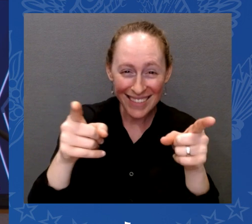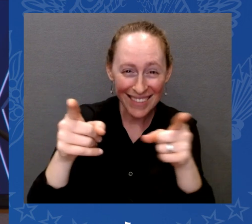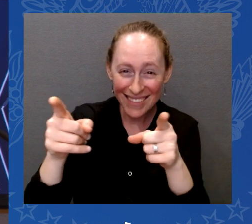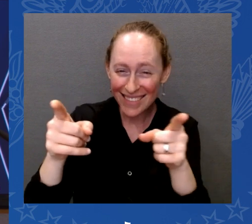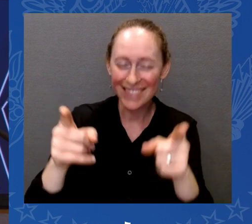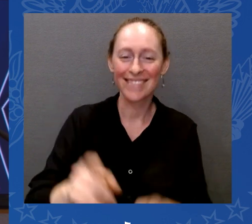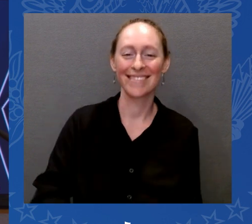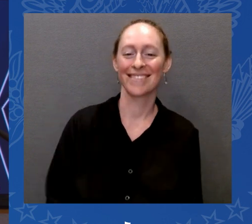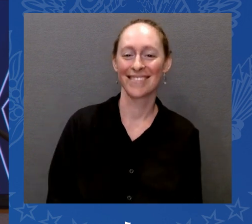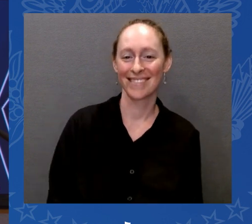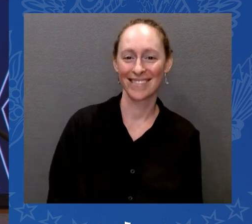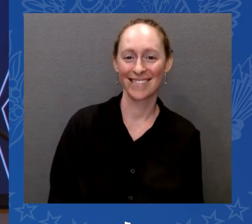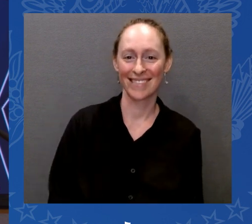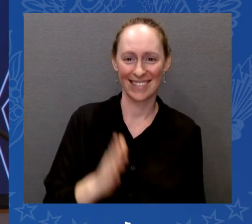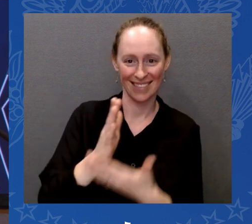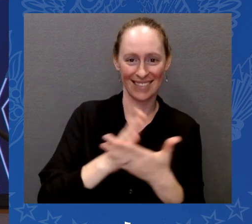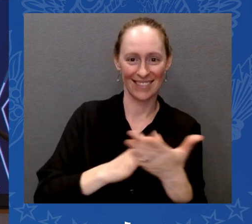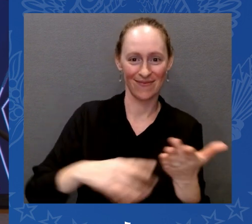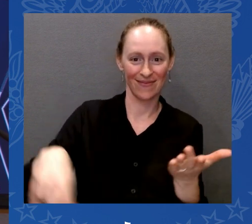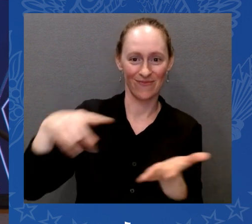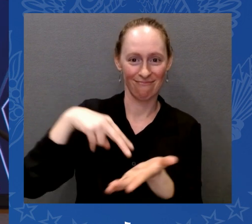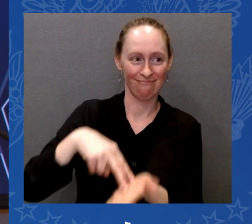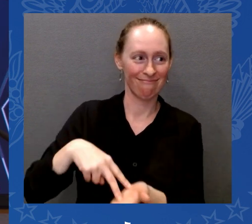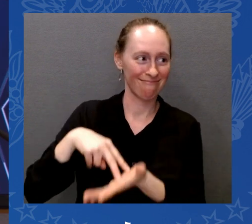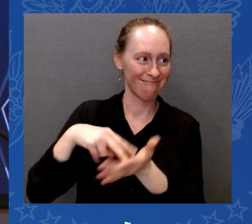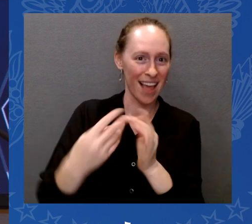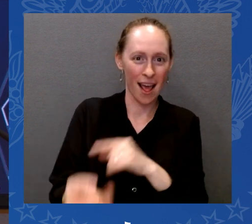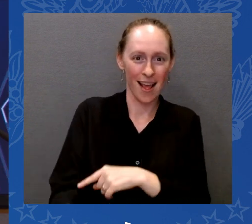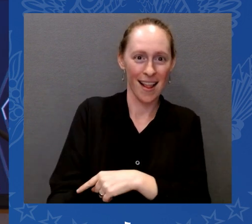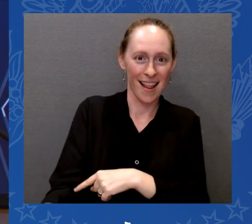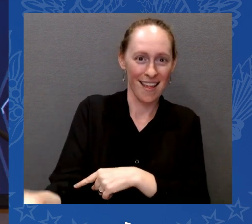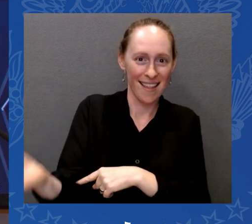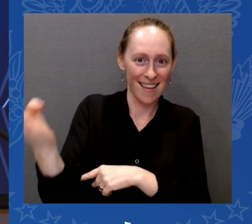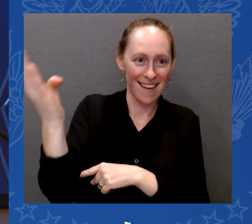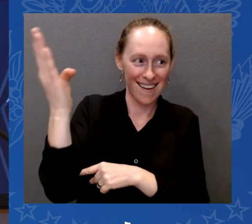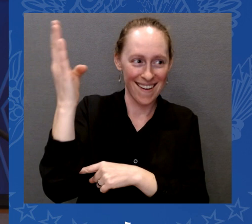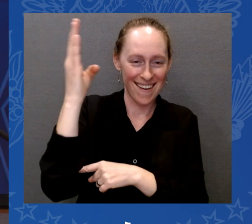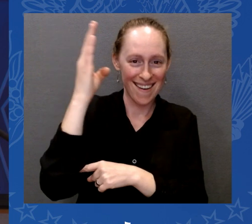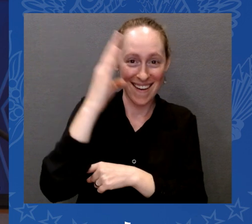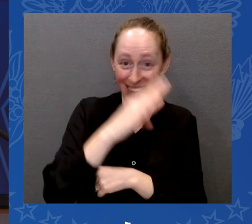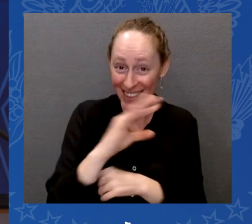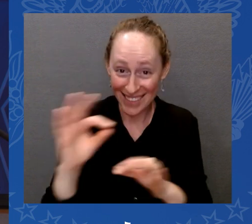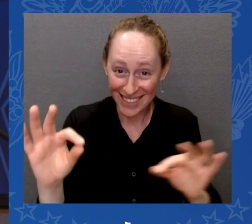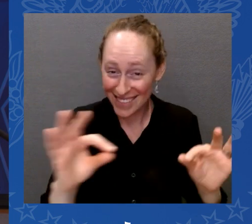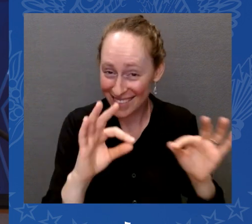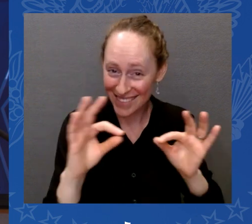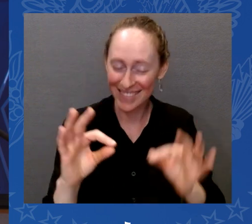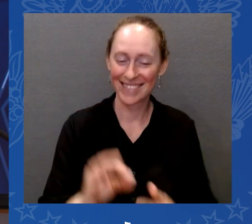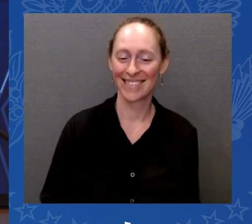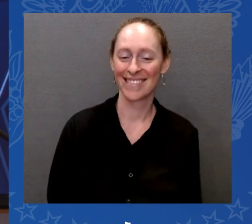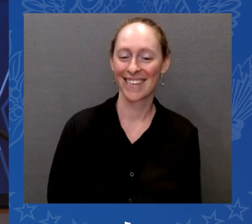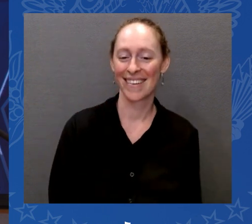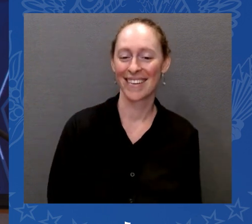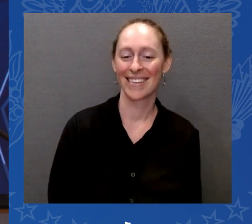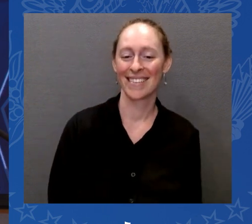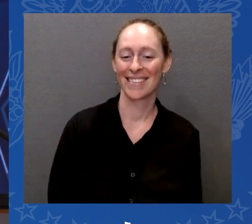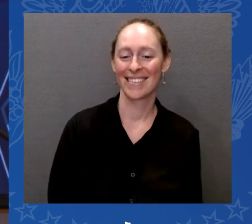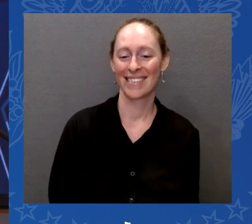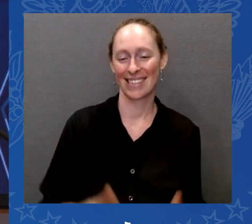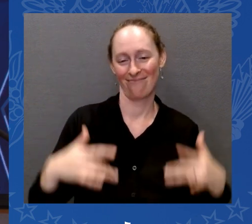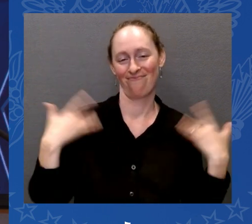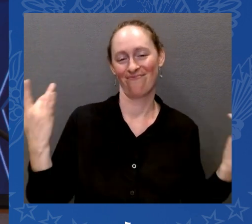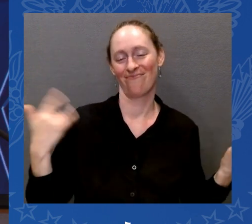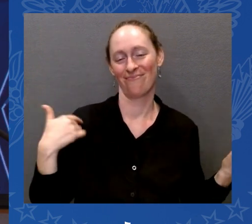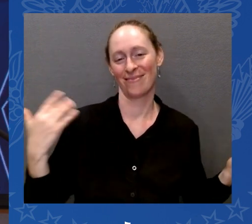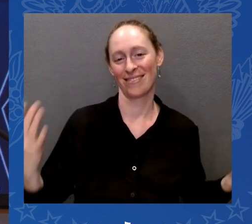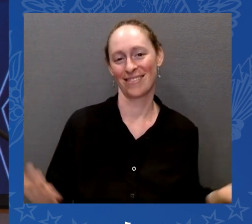patience. I just catching it, see if you're paying attention here. It is so fabulous to be here. I have waited for this day